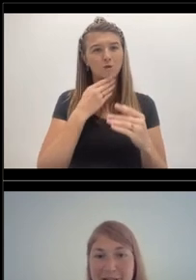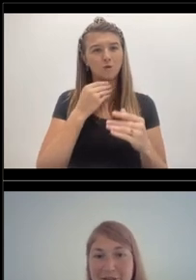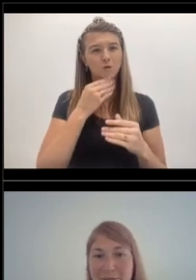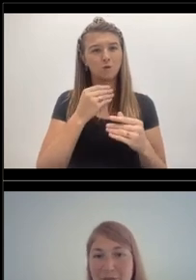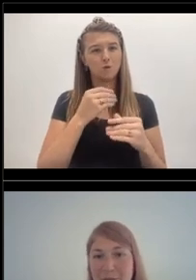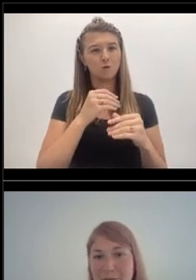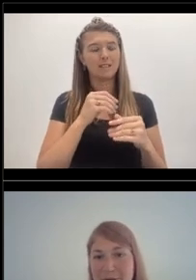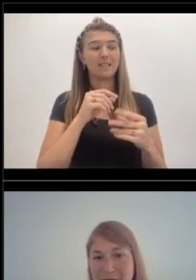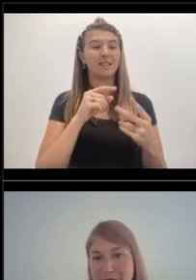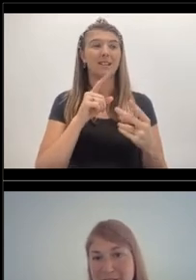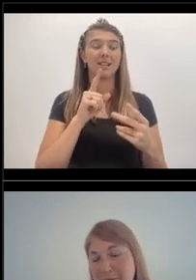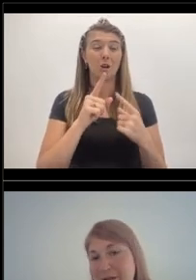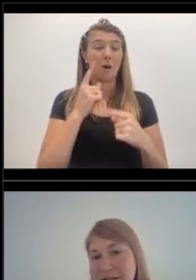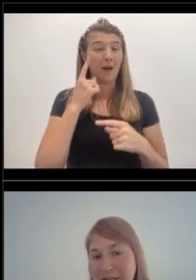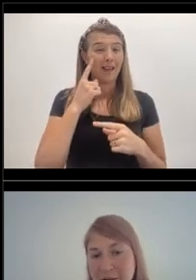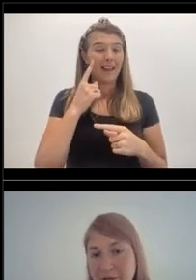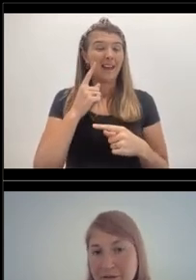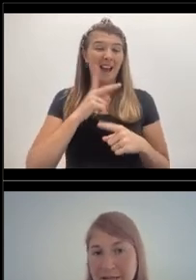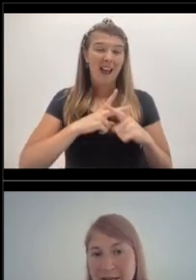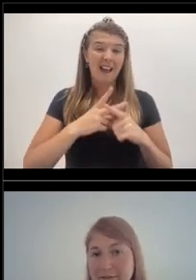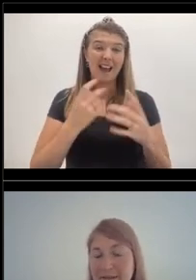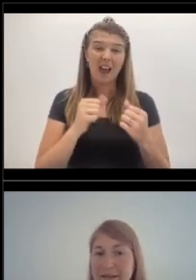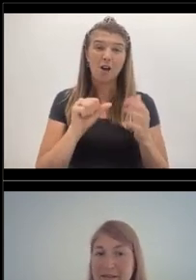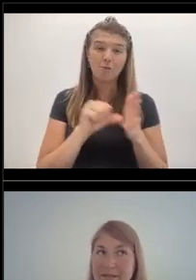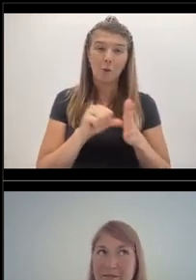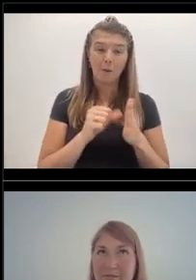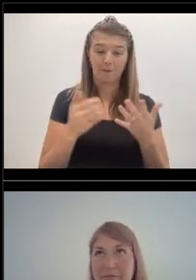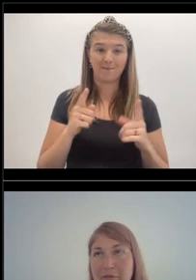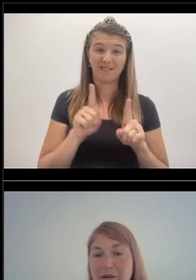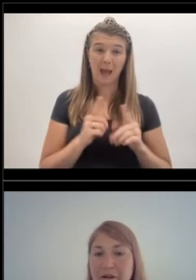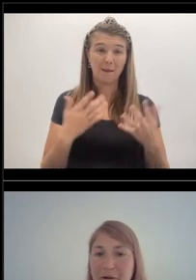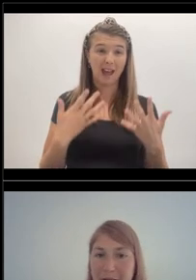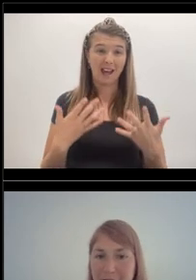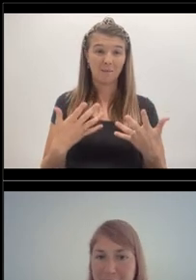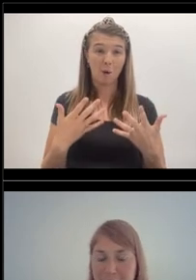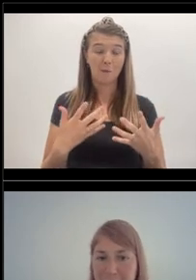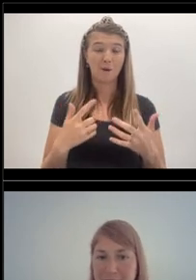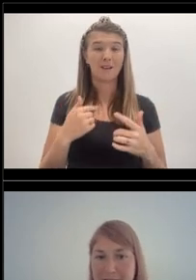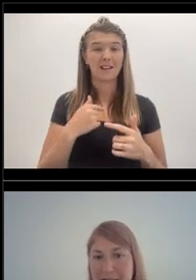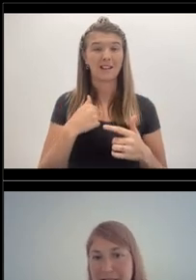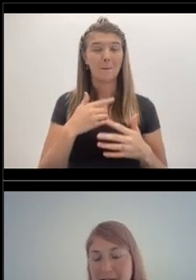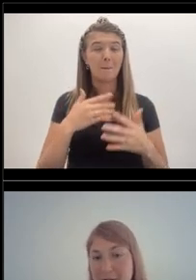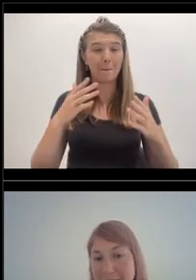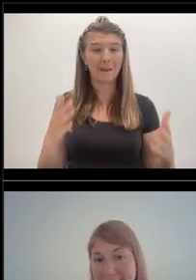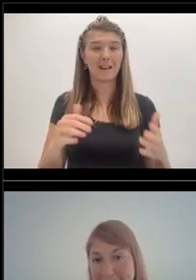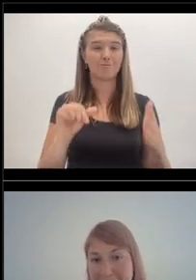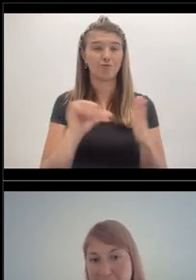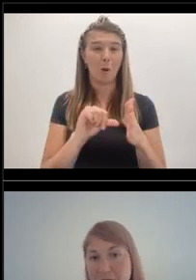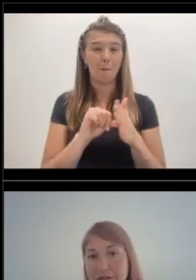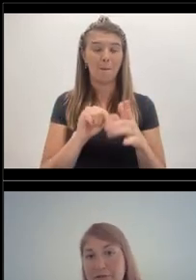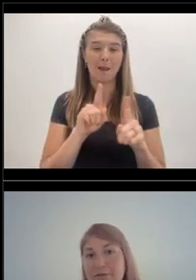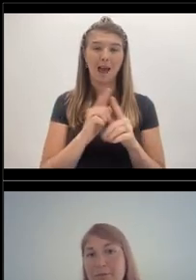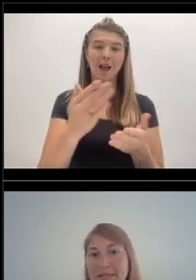again back to the problem of that we currently have. I think it's one of our biggest problems, but it's like the collecting